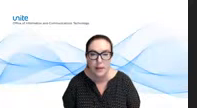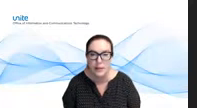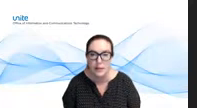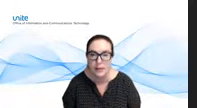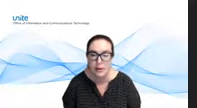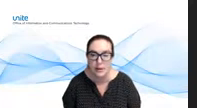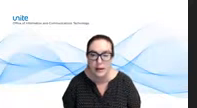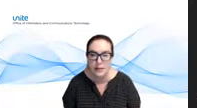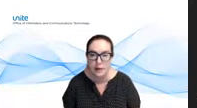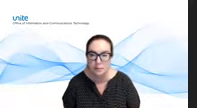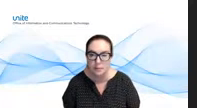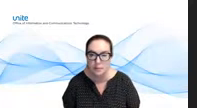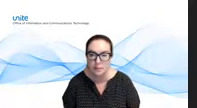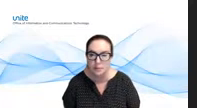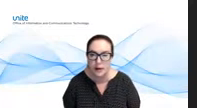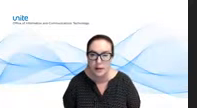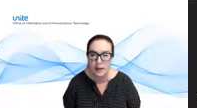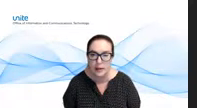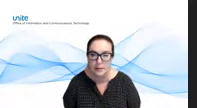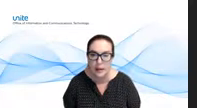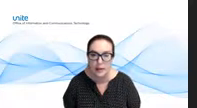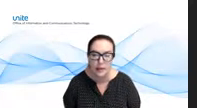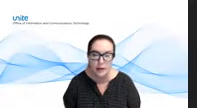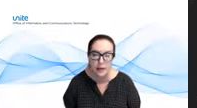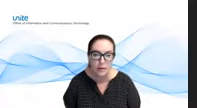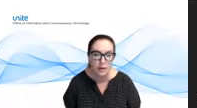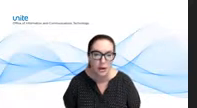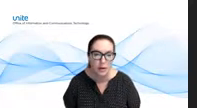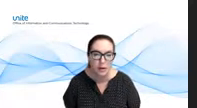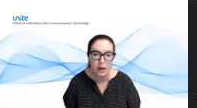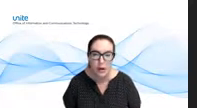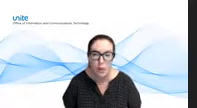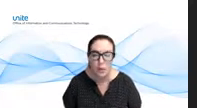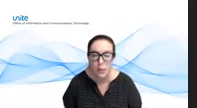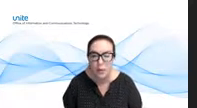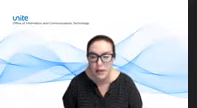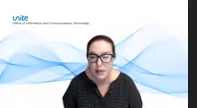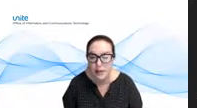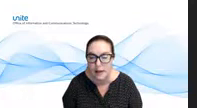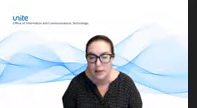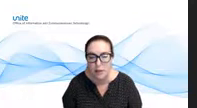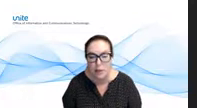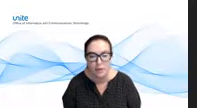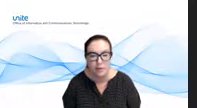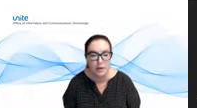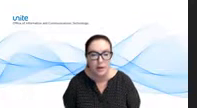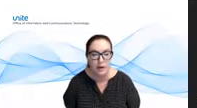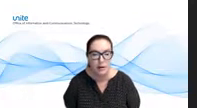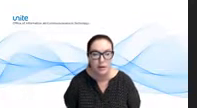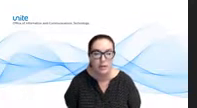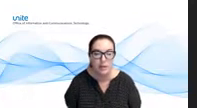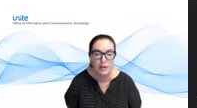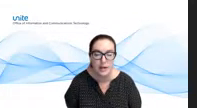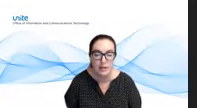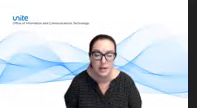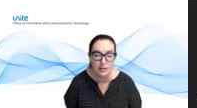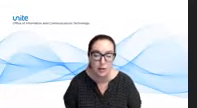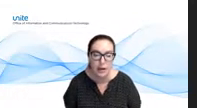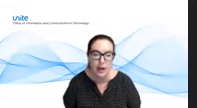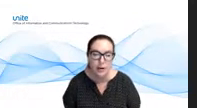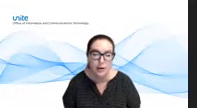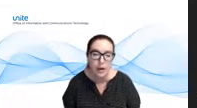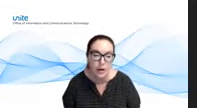Okay, this is our last pilot that I wanted to talk about. we're working together with Pusan